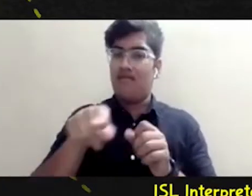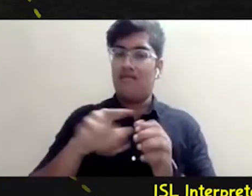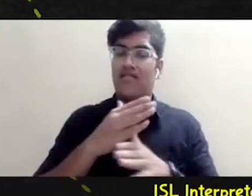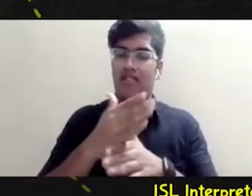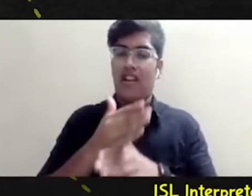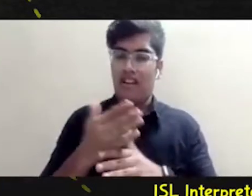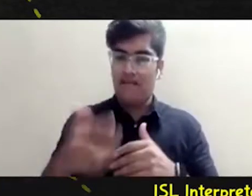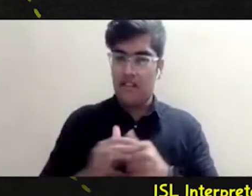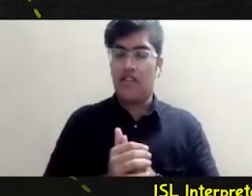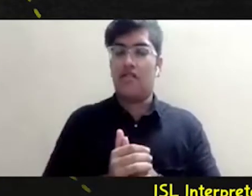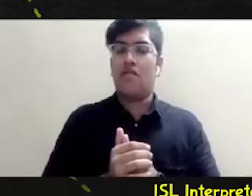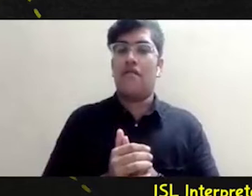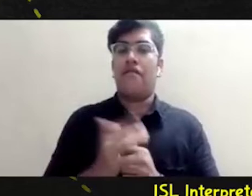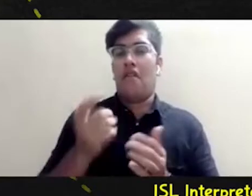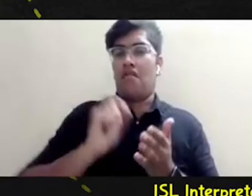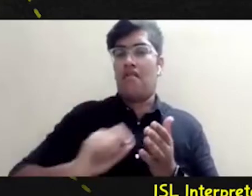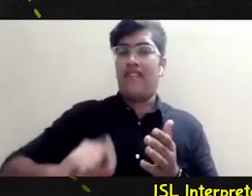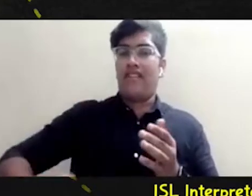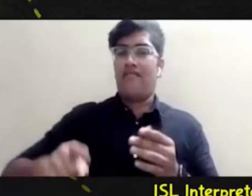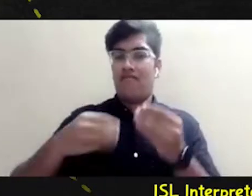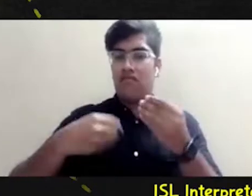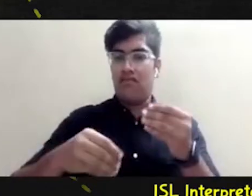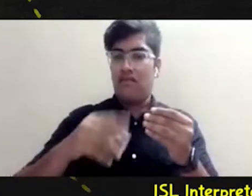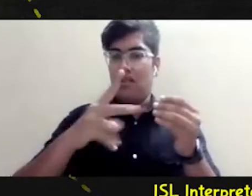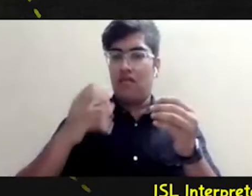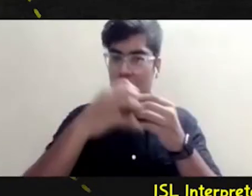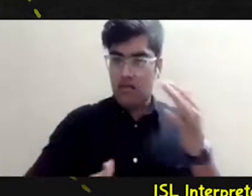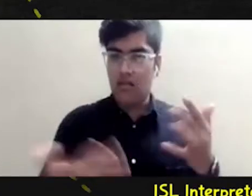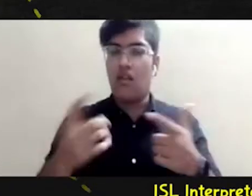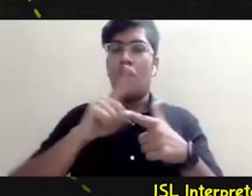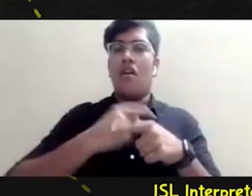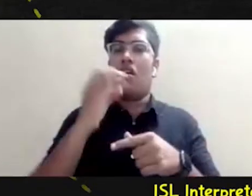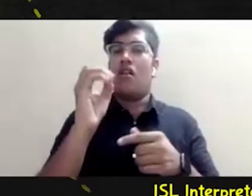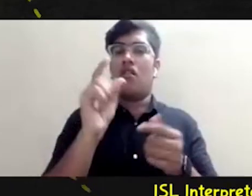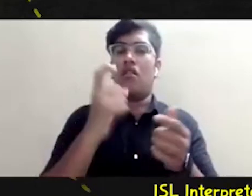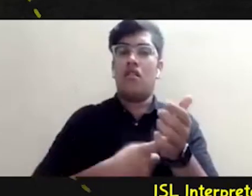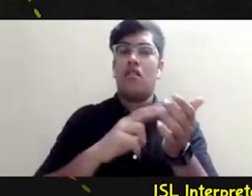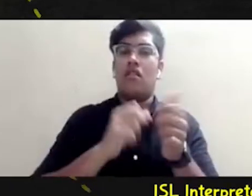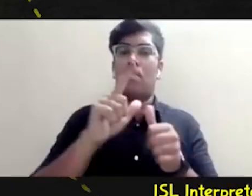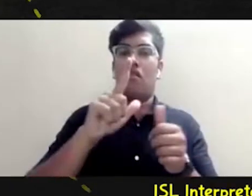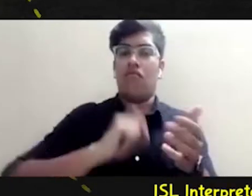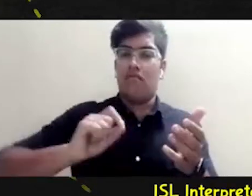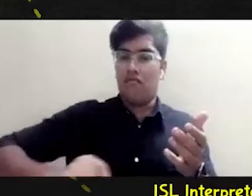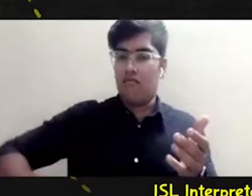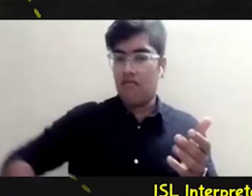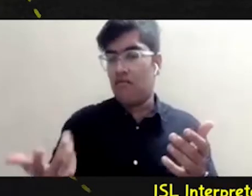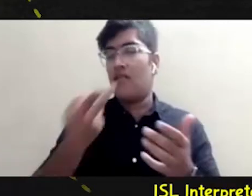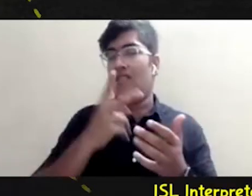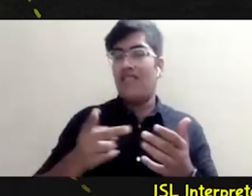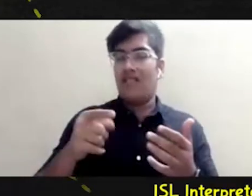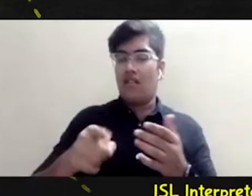written material, or journals or something like that. So I think it requires some kind